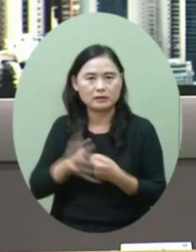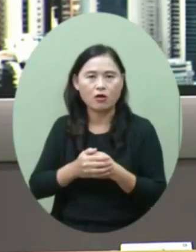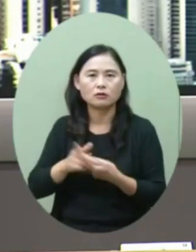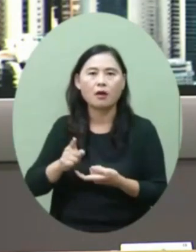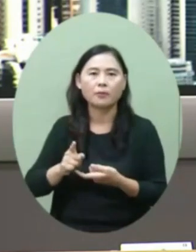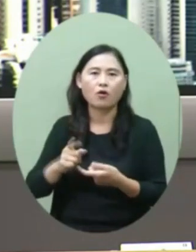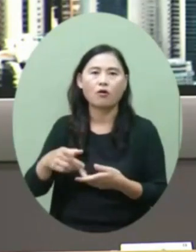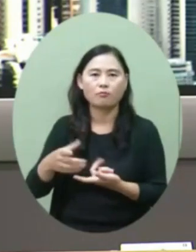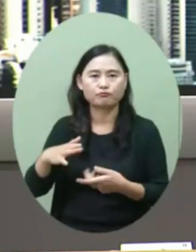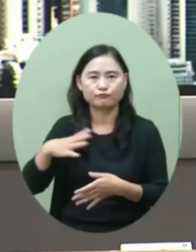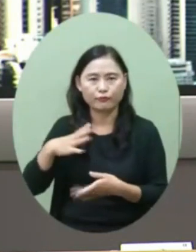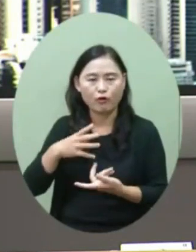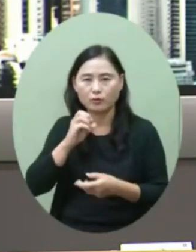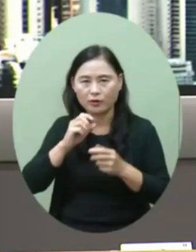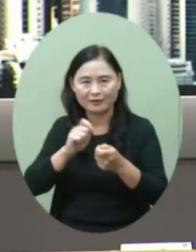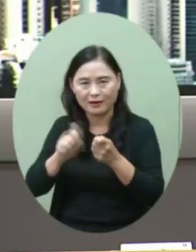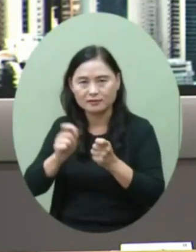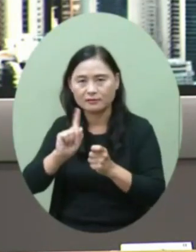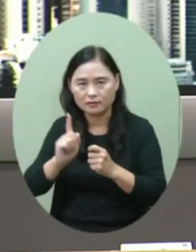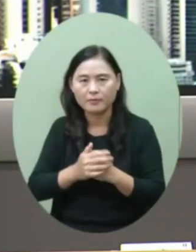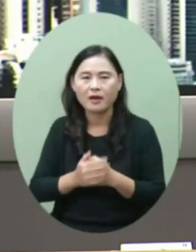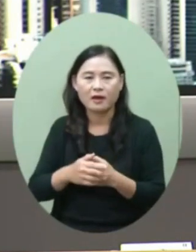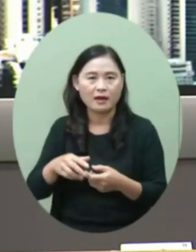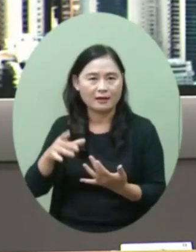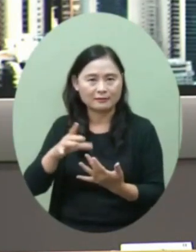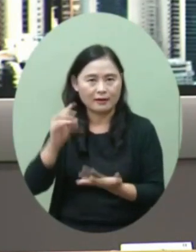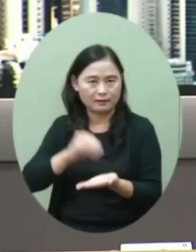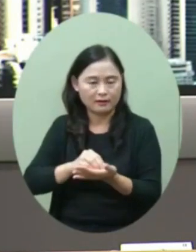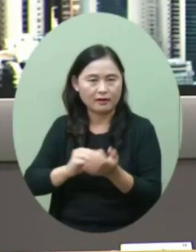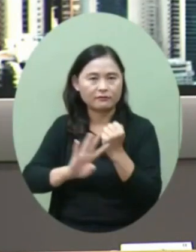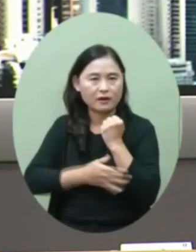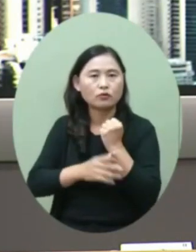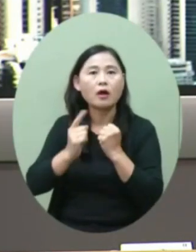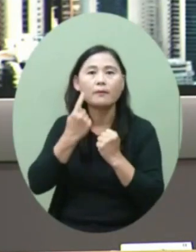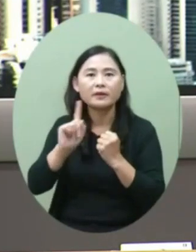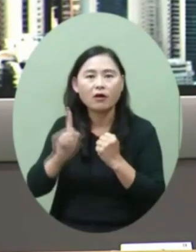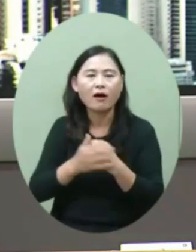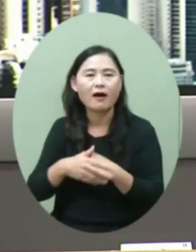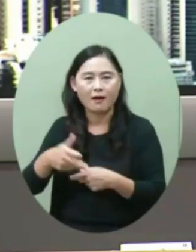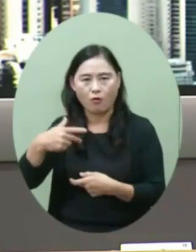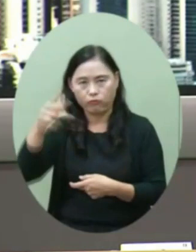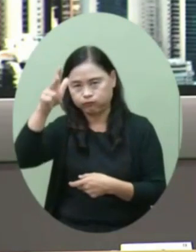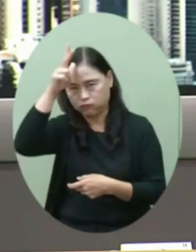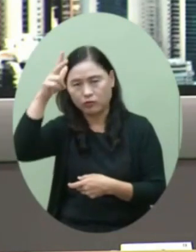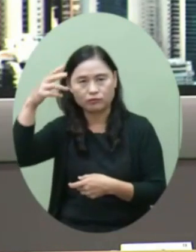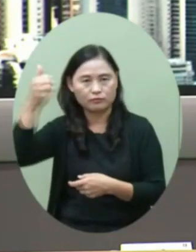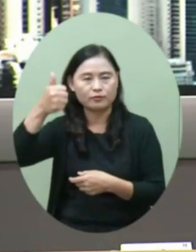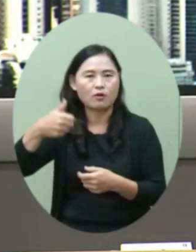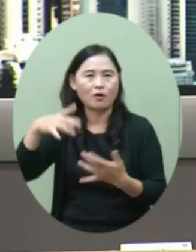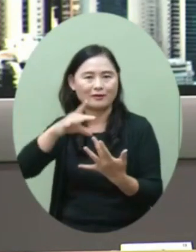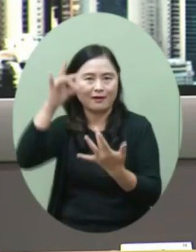concept about designated judges. I've explained that concept before on other occasions. The judges